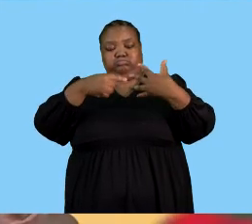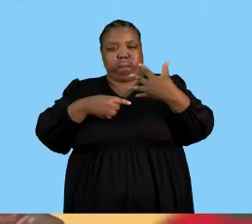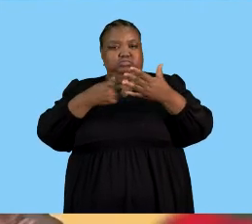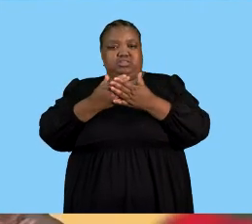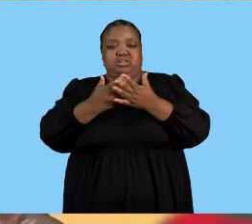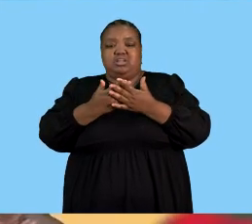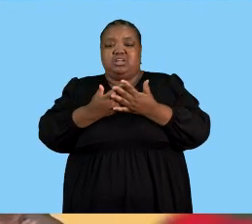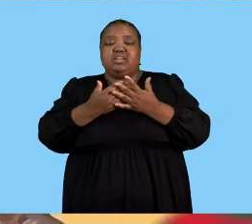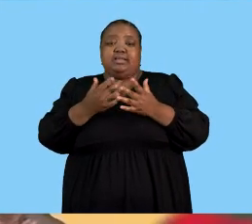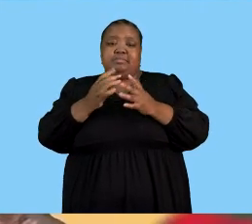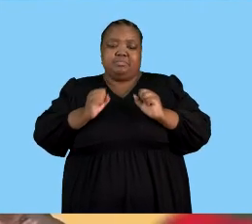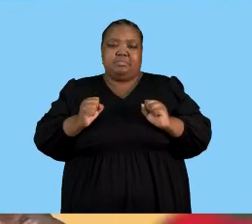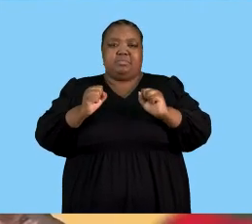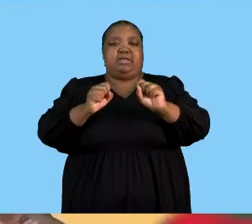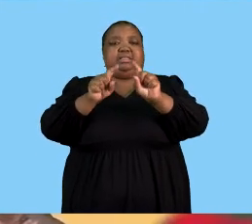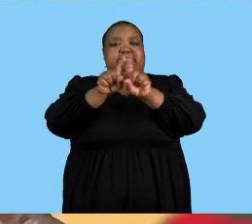particular element.